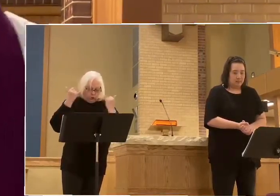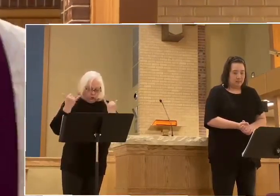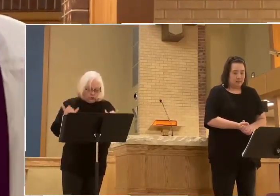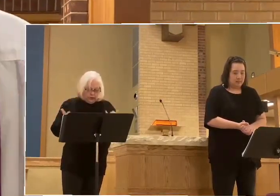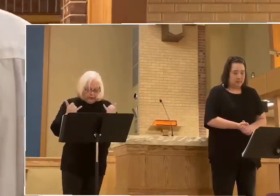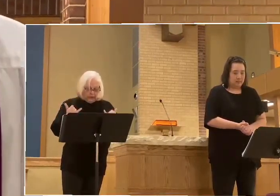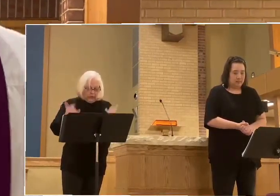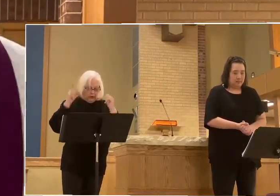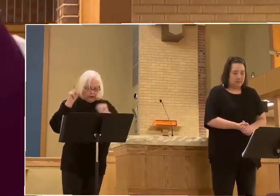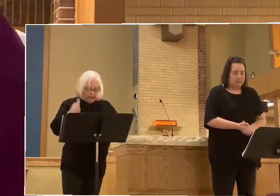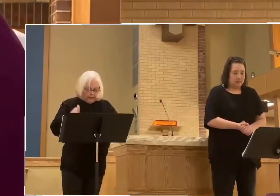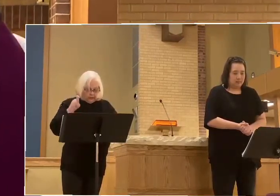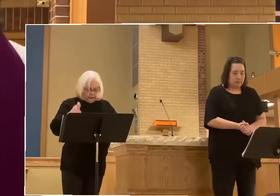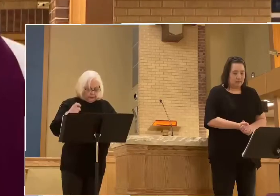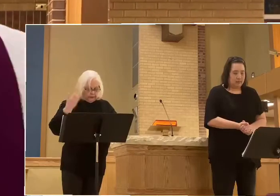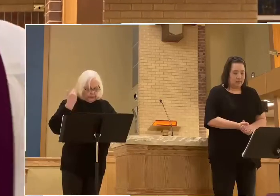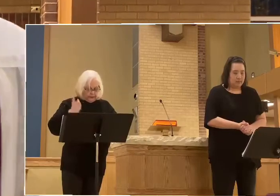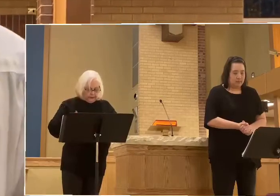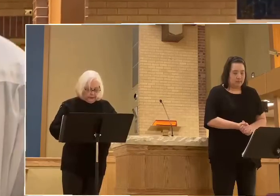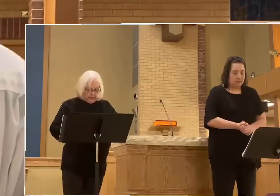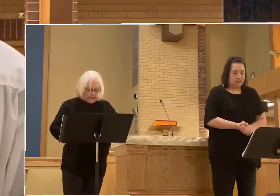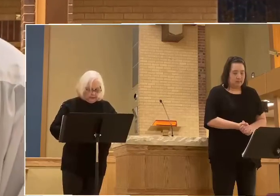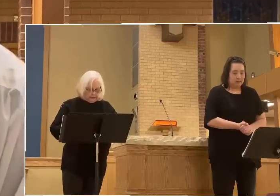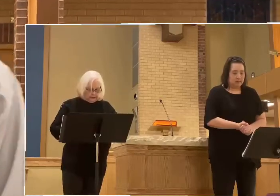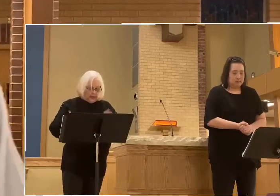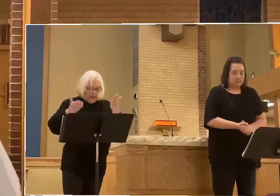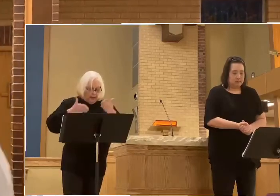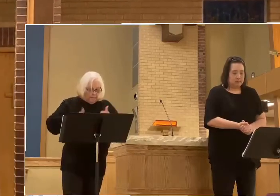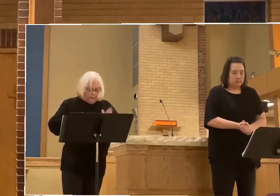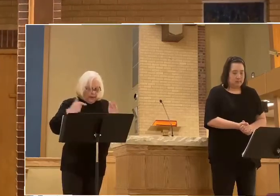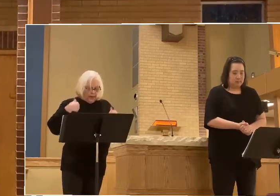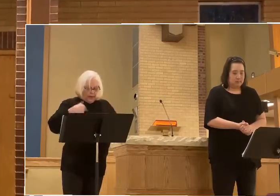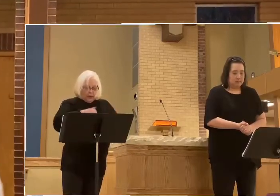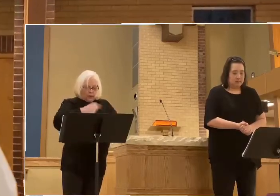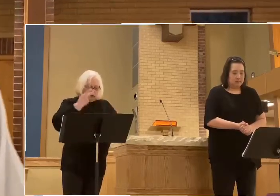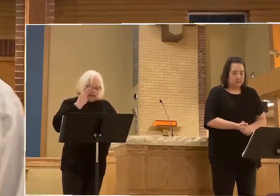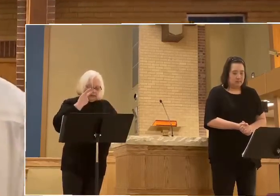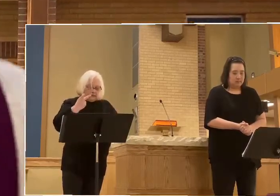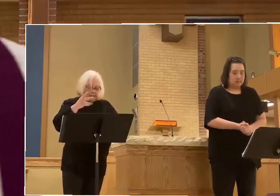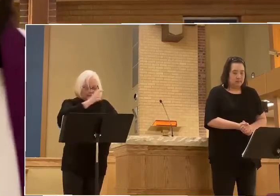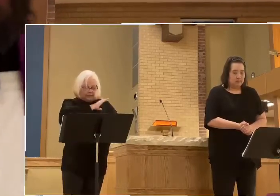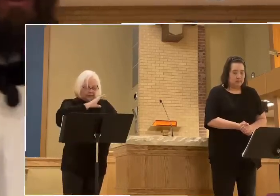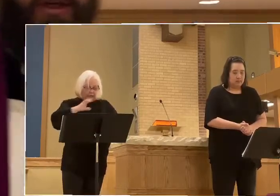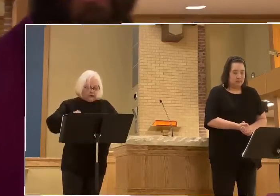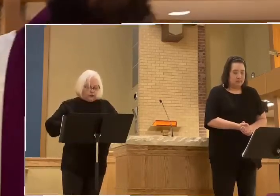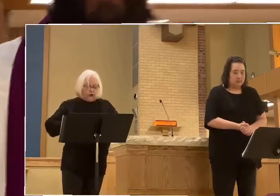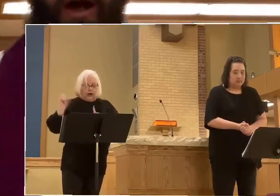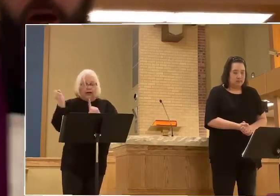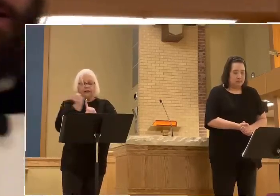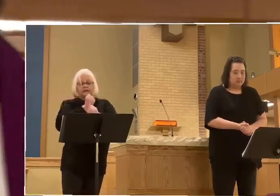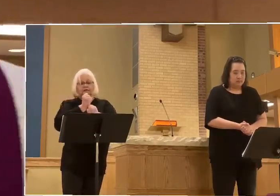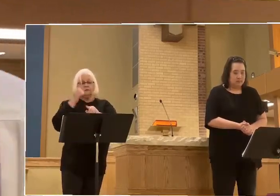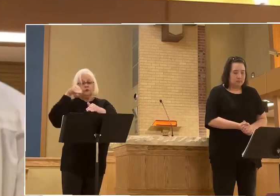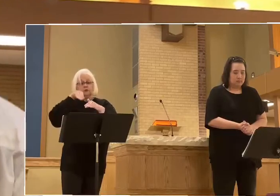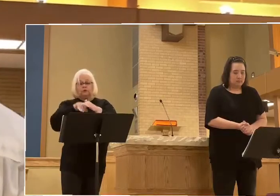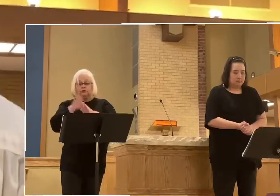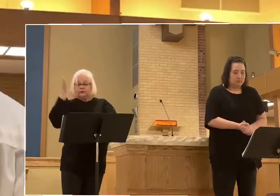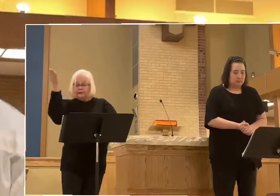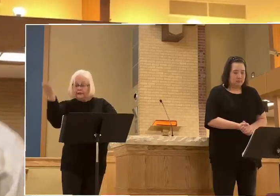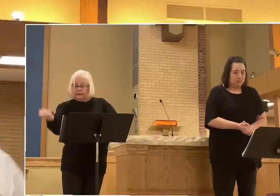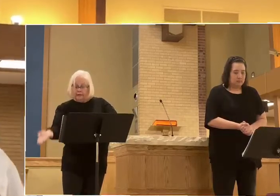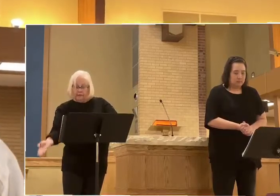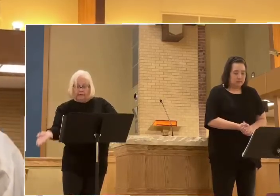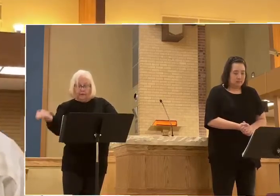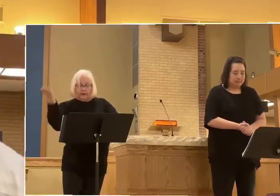who here now need us. May we see Christ